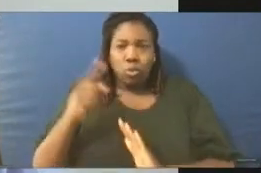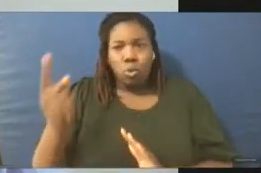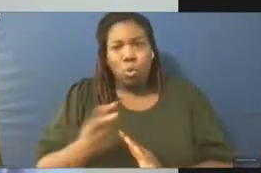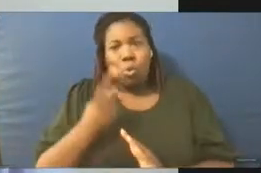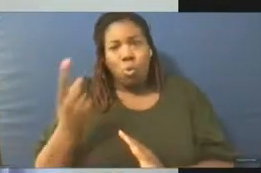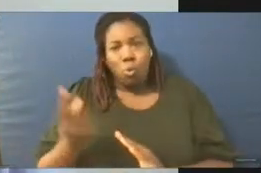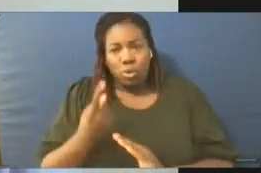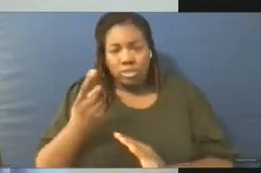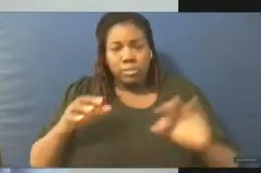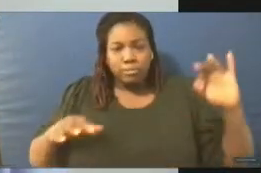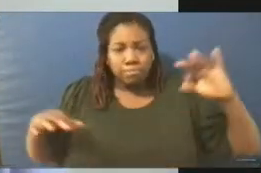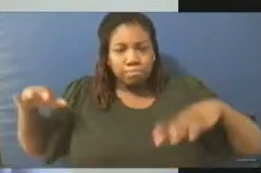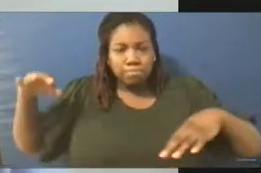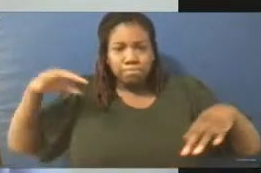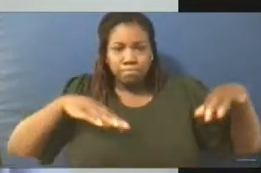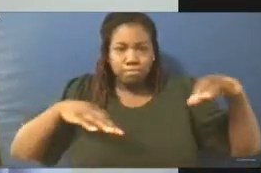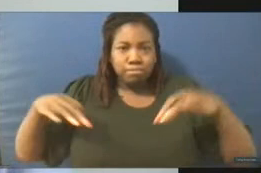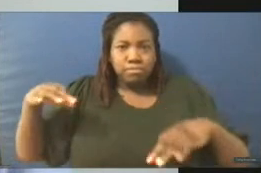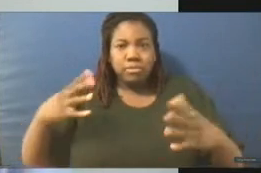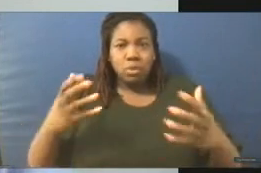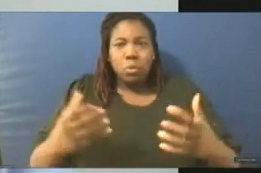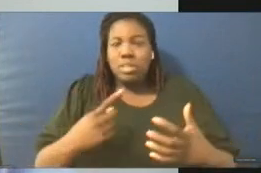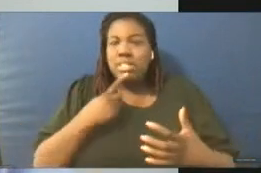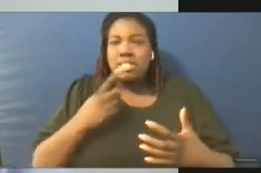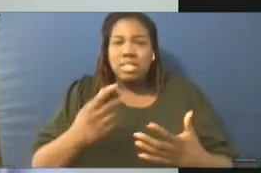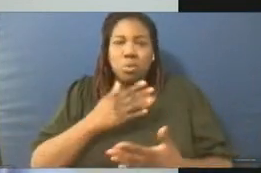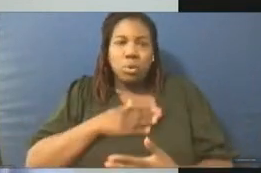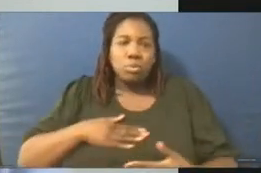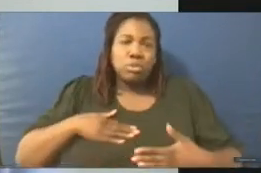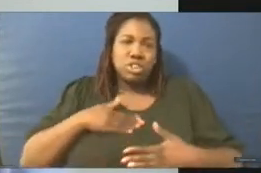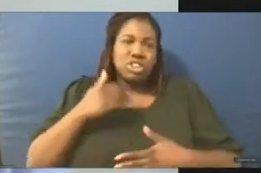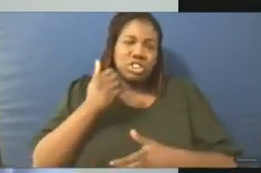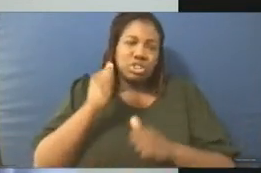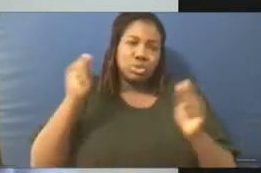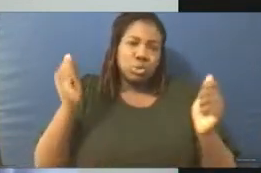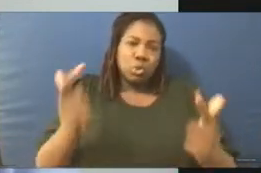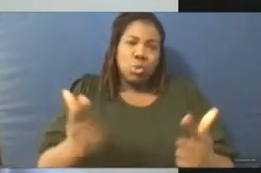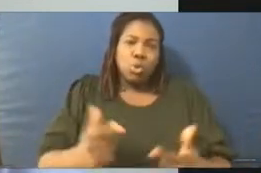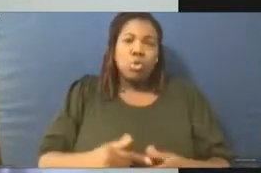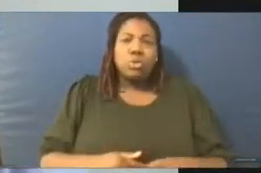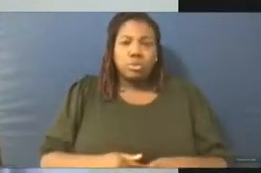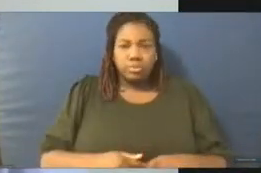the work. And I just want to say that we greatly appreciate all of you, OH staff and